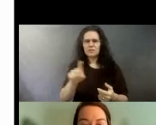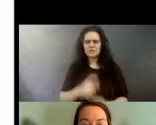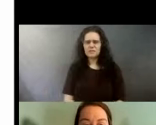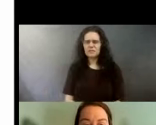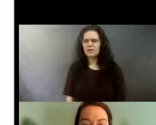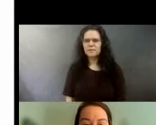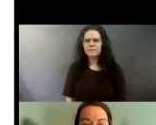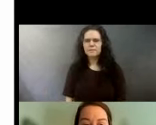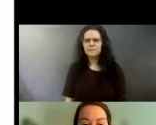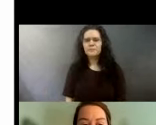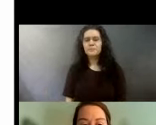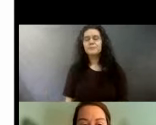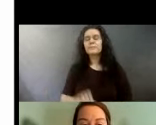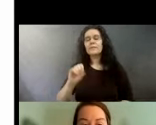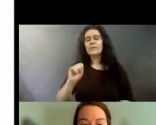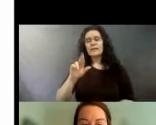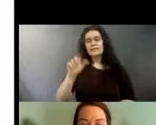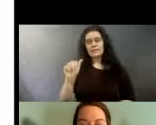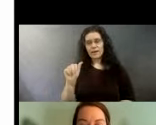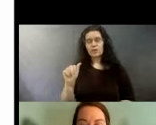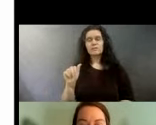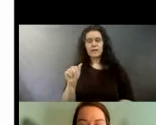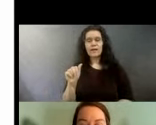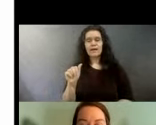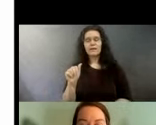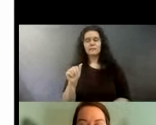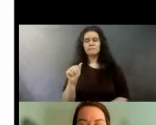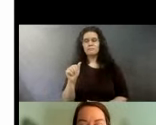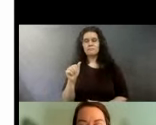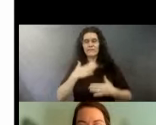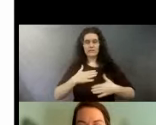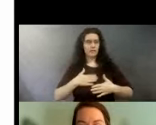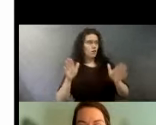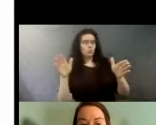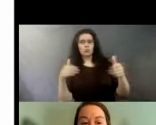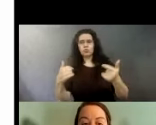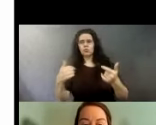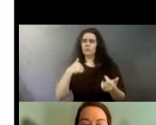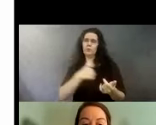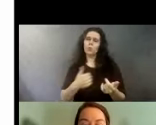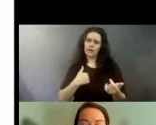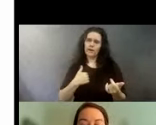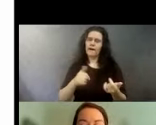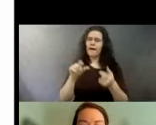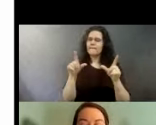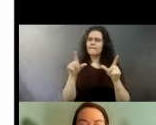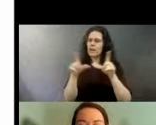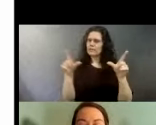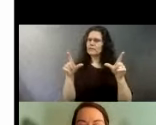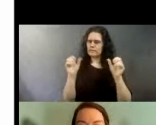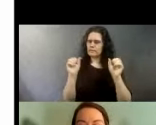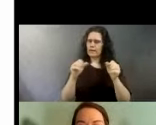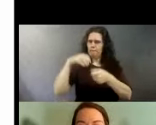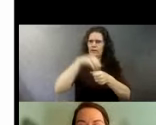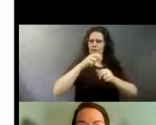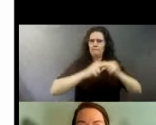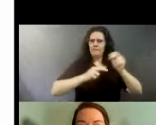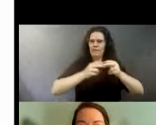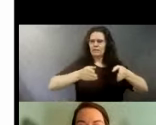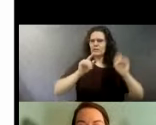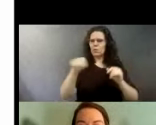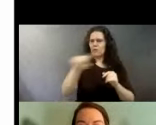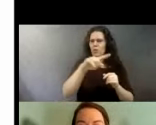So physical space, we have a license to be on site at the medical centers that we work with. And, we work